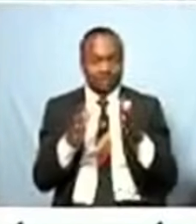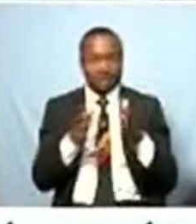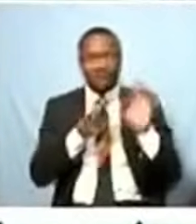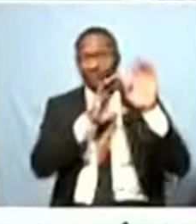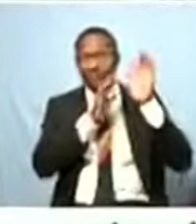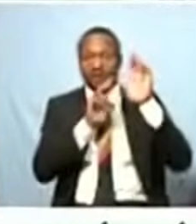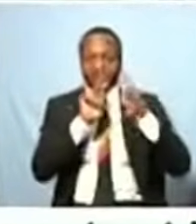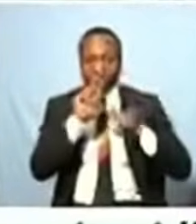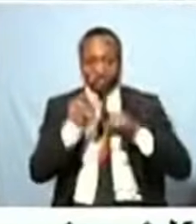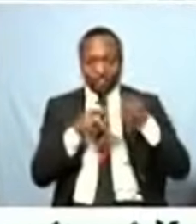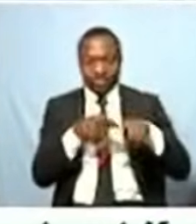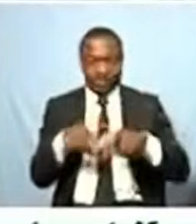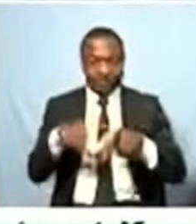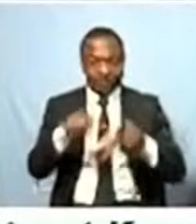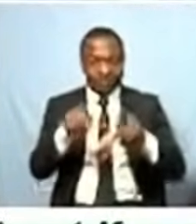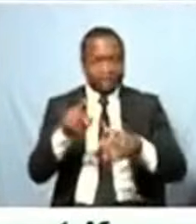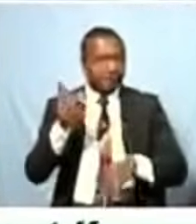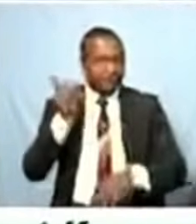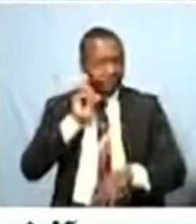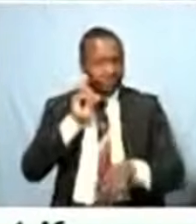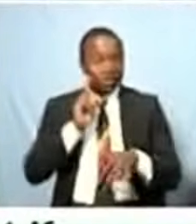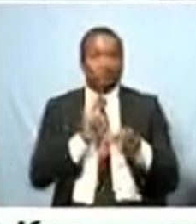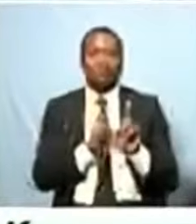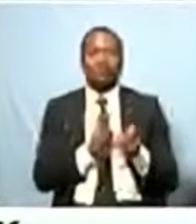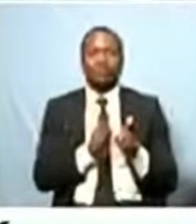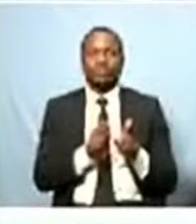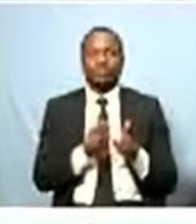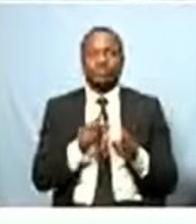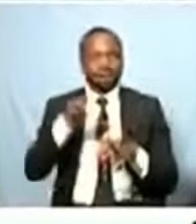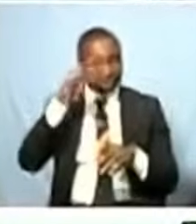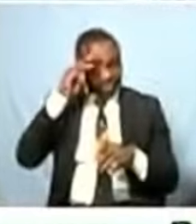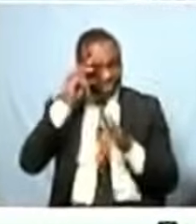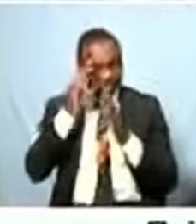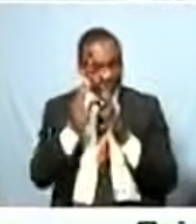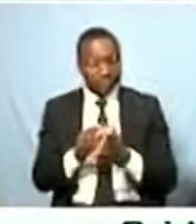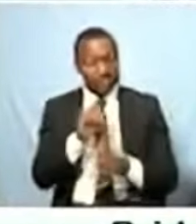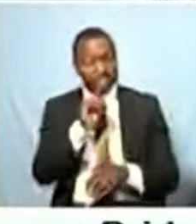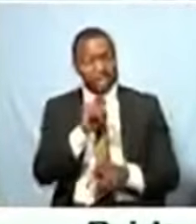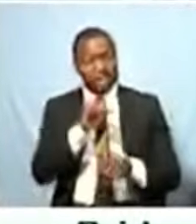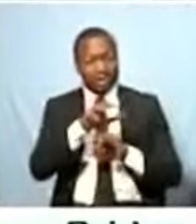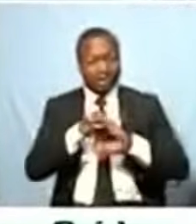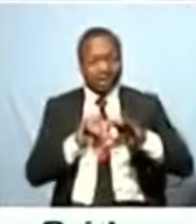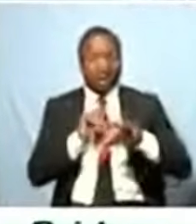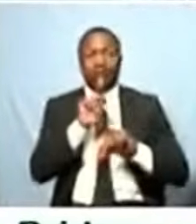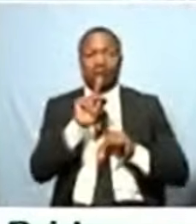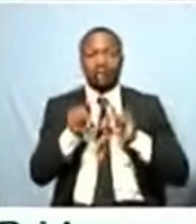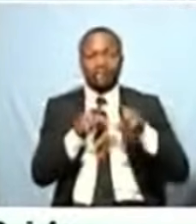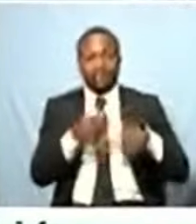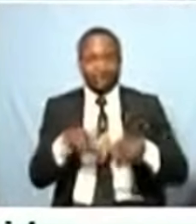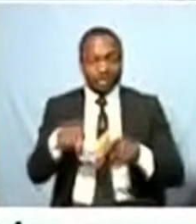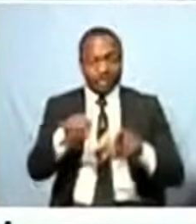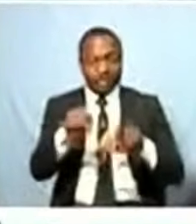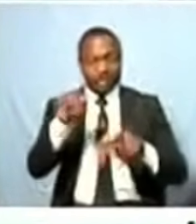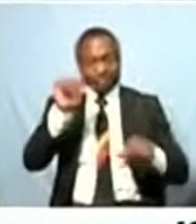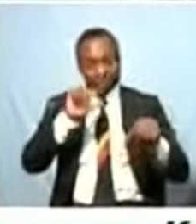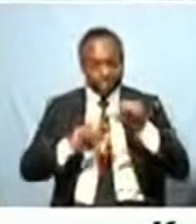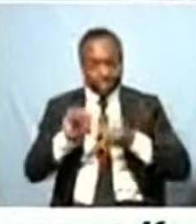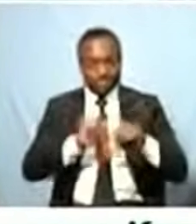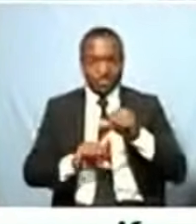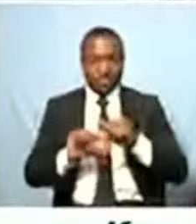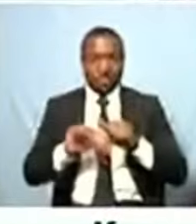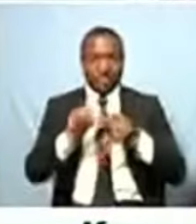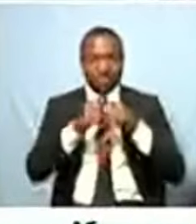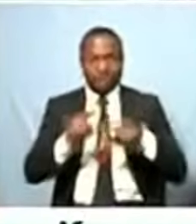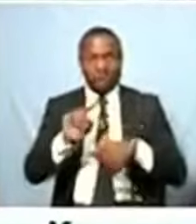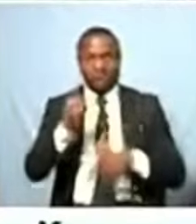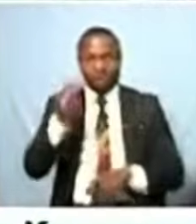people of Kasanengwa have gotten the response from the Minister. He has told the people of Kasanengwa that the assessments will be done in the first